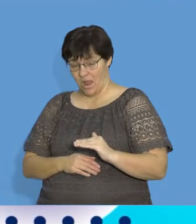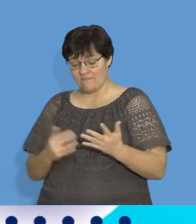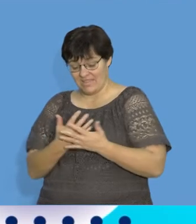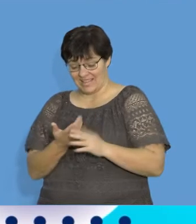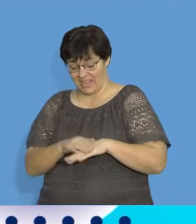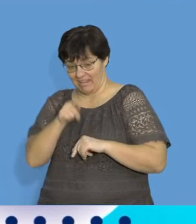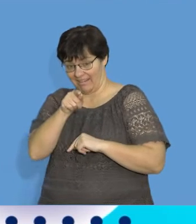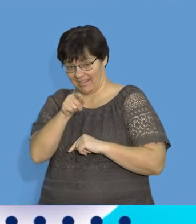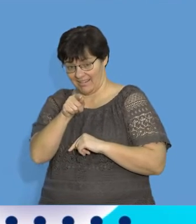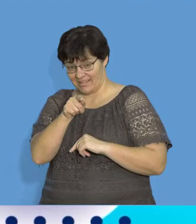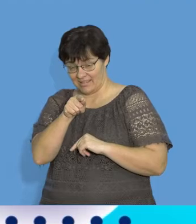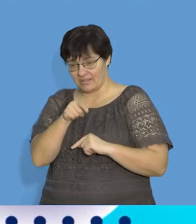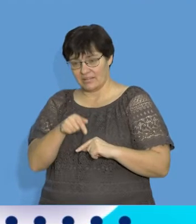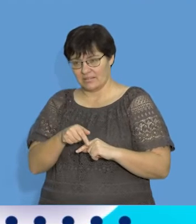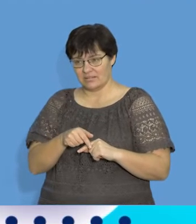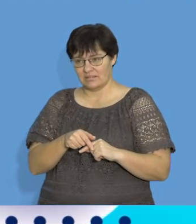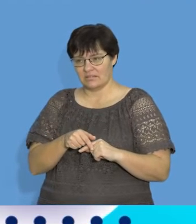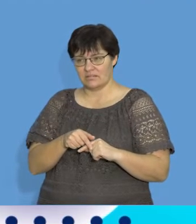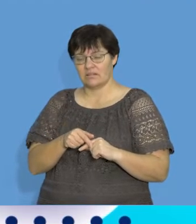oh boy, thanks.